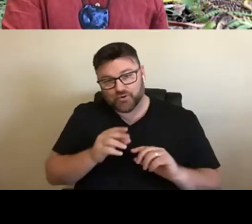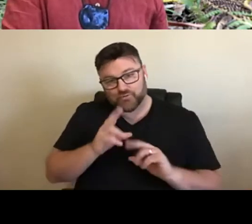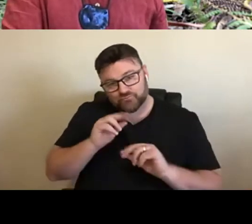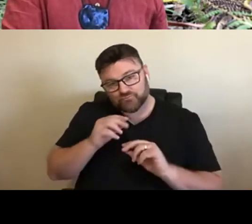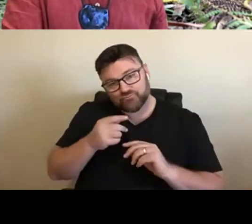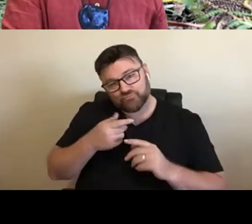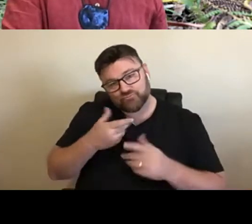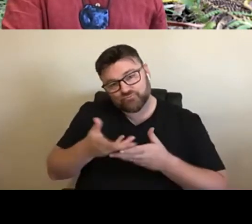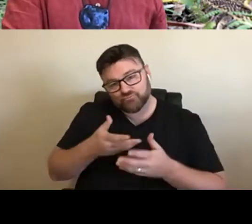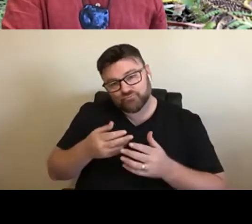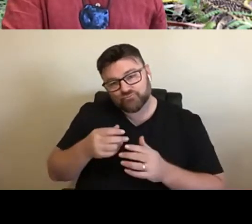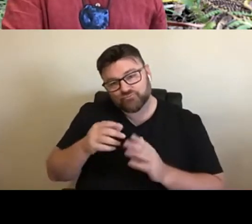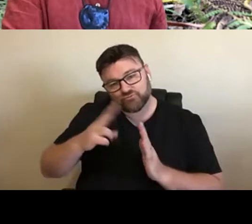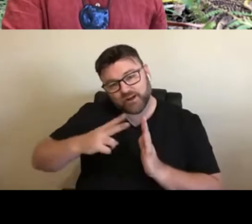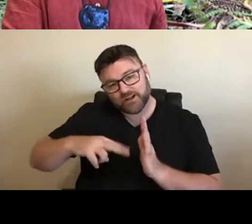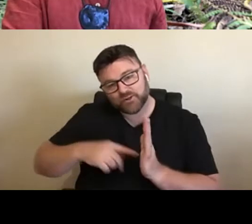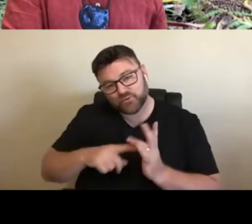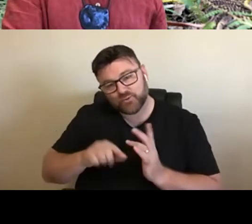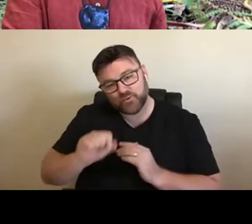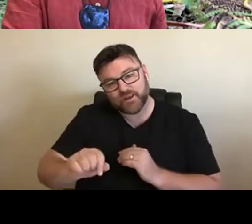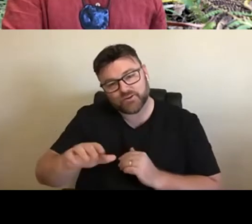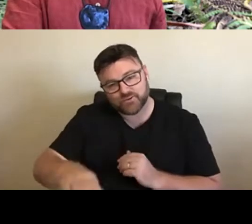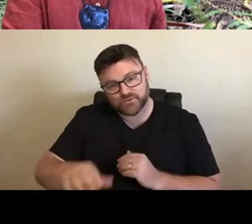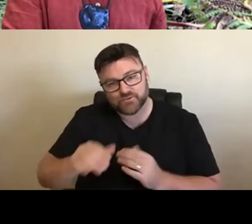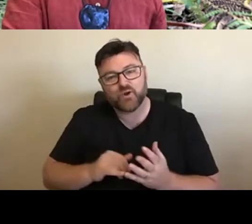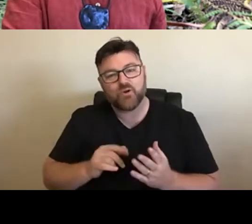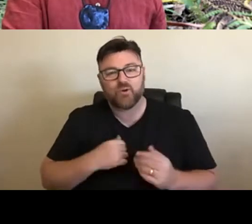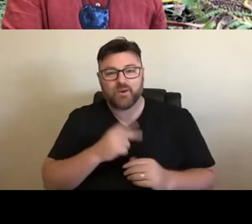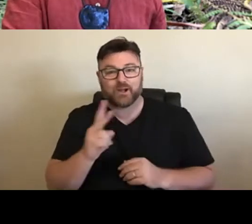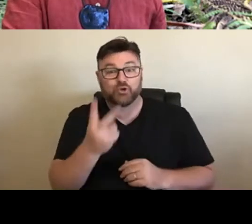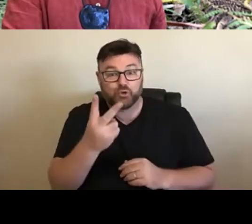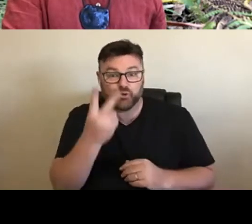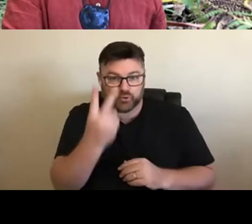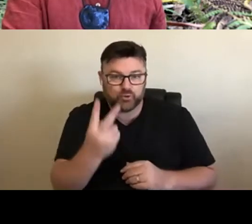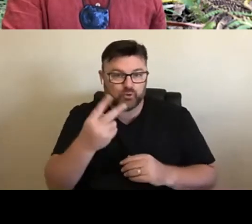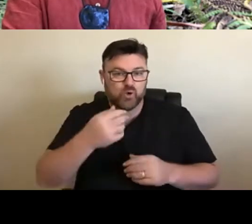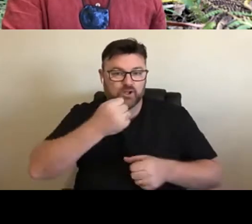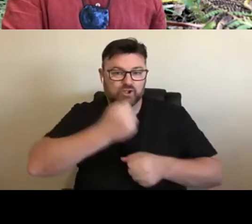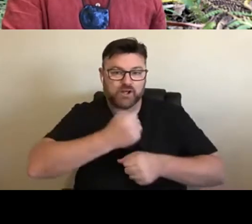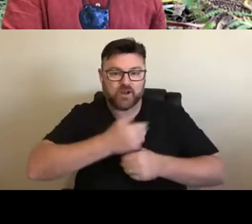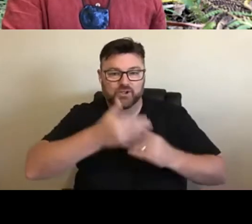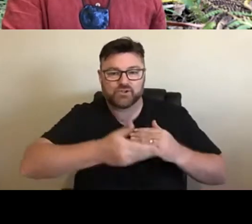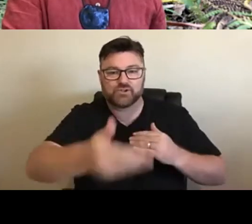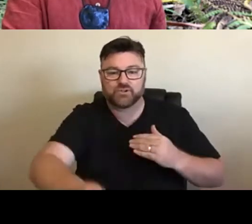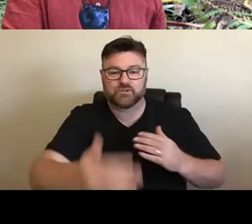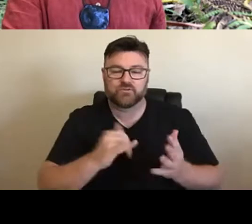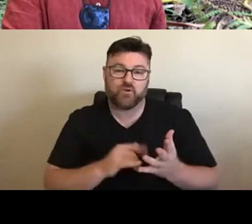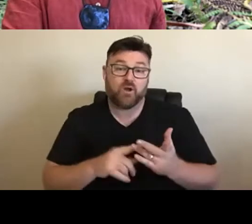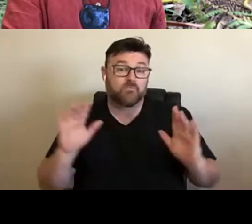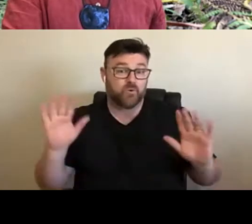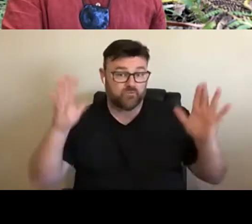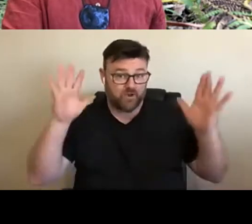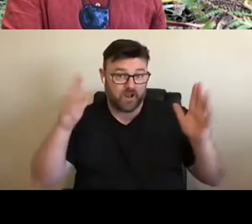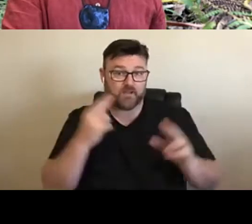infiltration of young minds to dislodge colonialism. So hooray for doing a book a